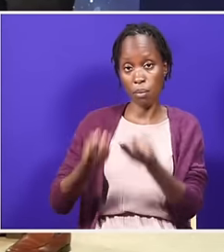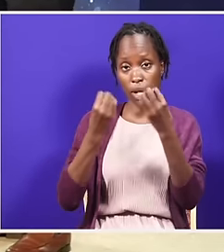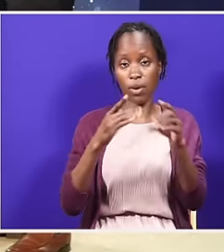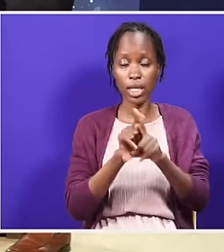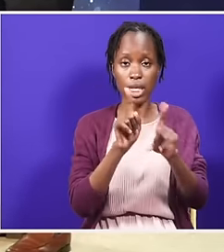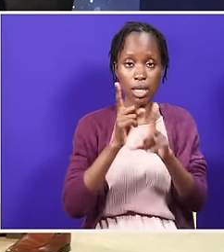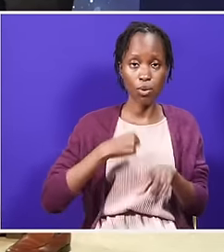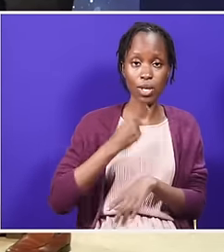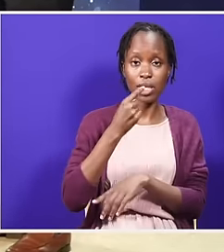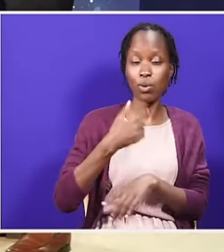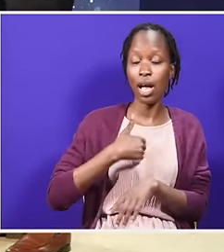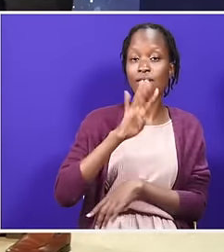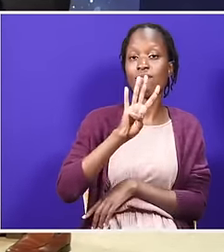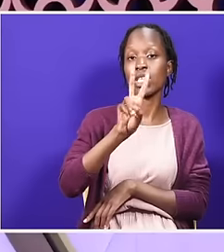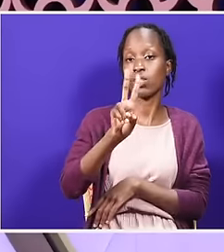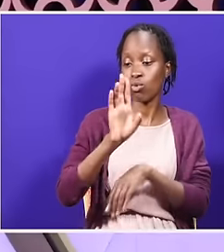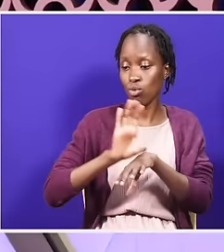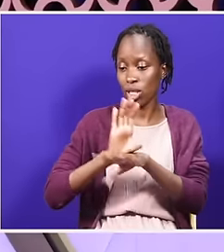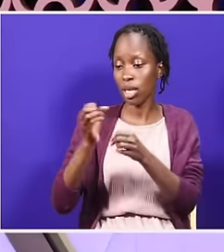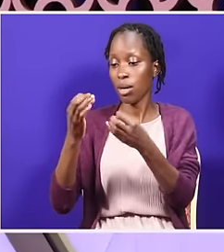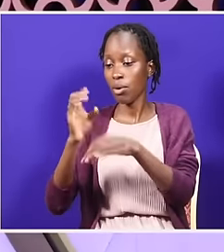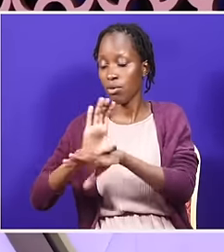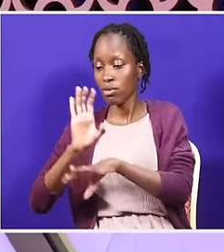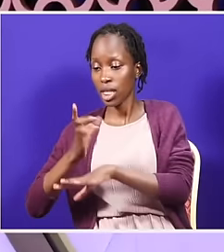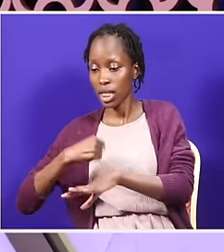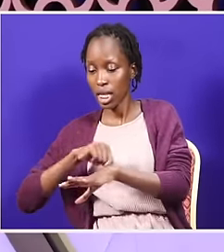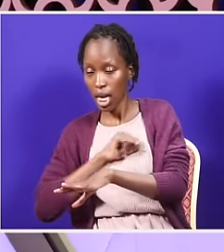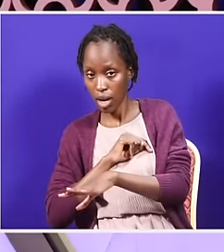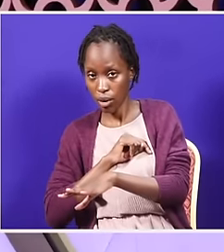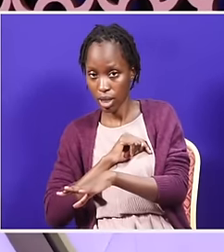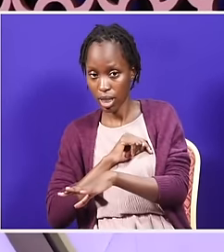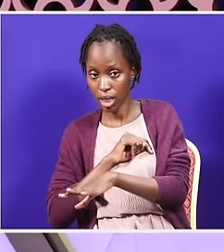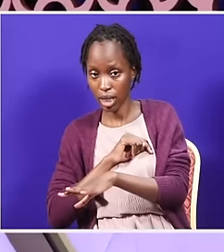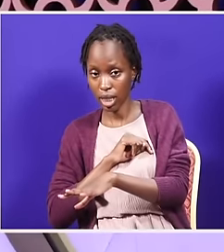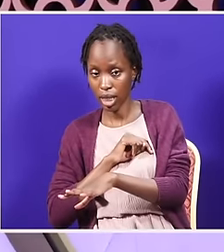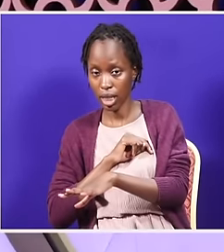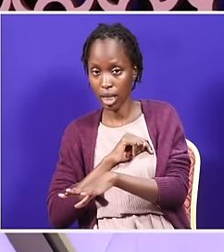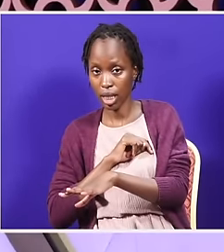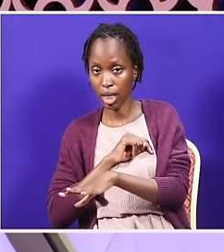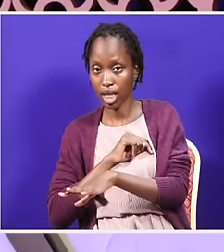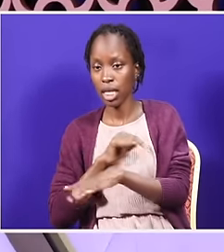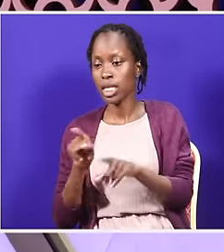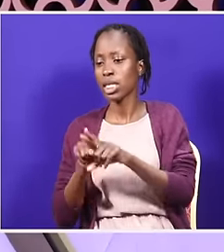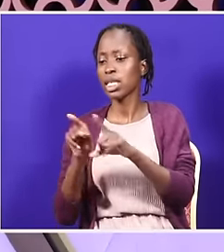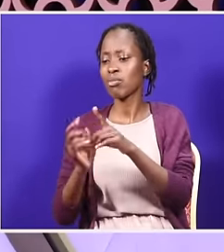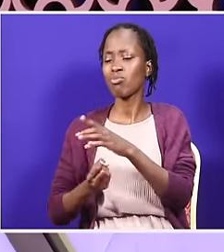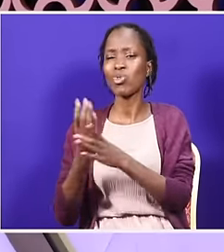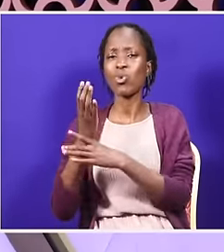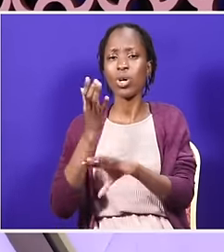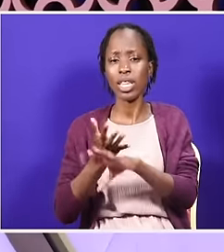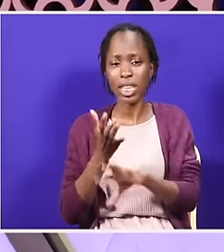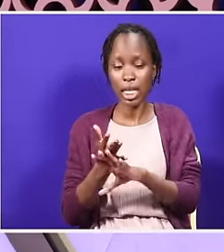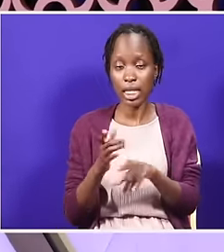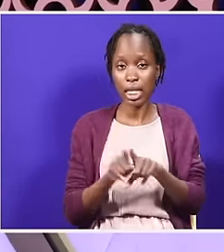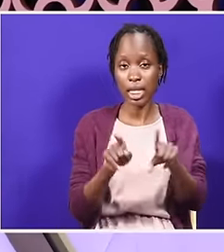know, we mentioned we got 42 churches. A lot of our churches are under 100. Growth is difficult. Mm. It seems